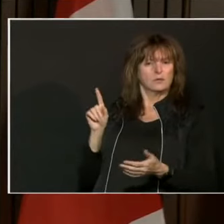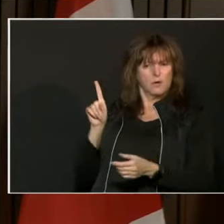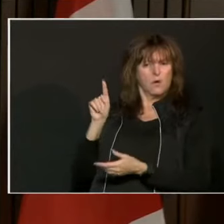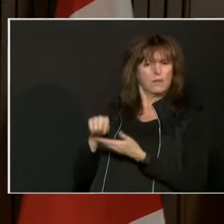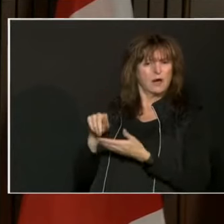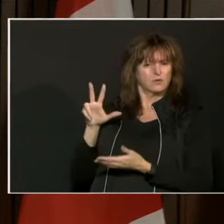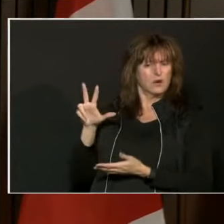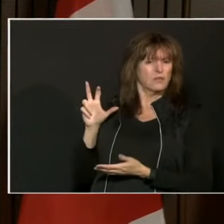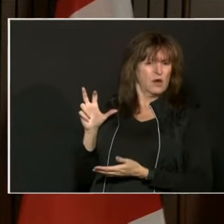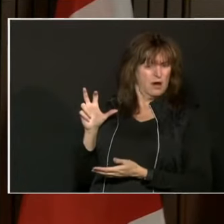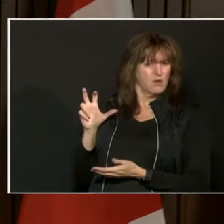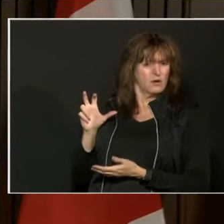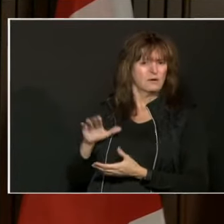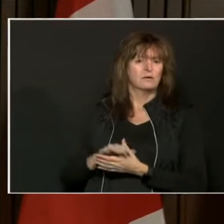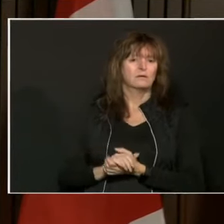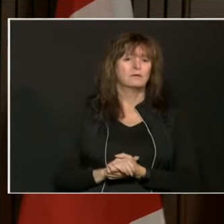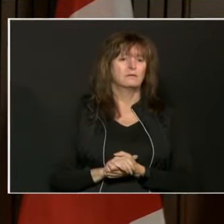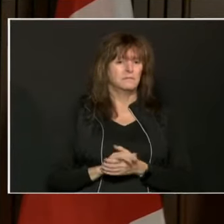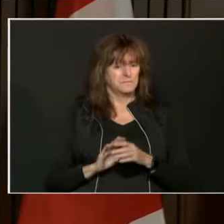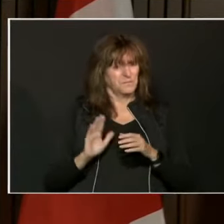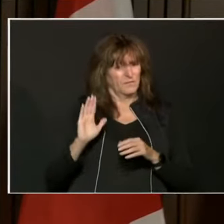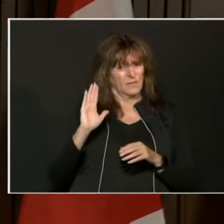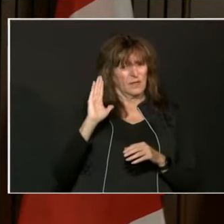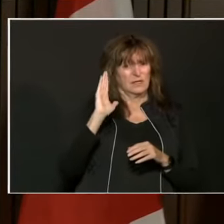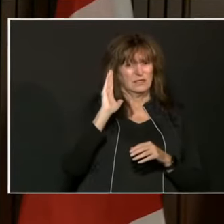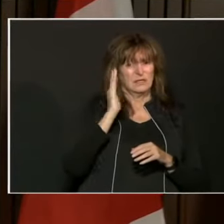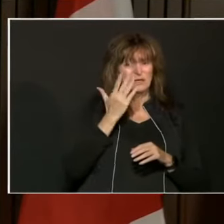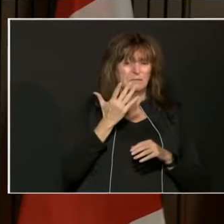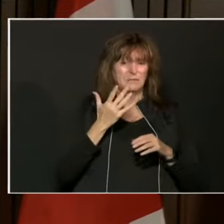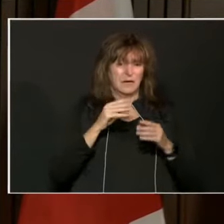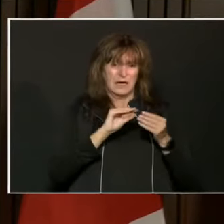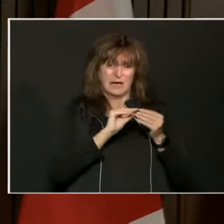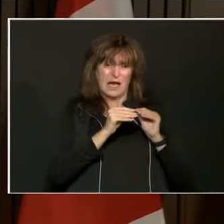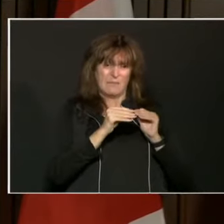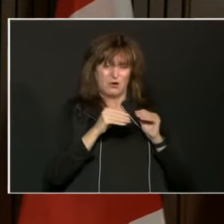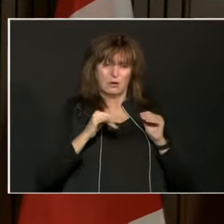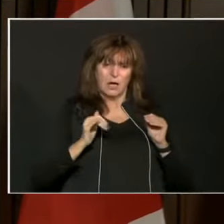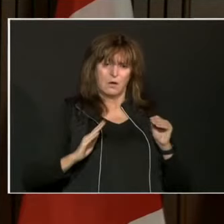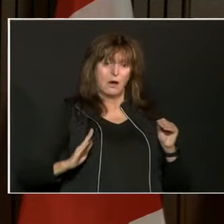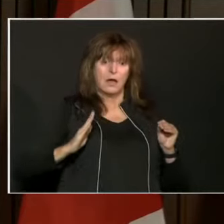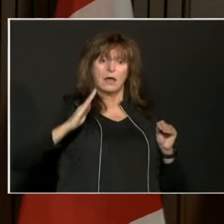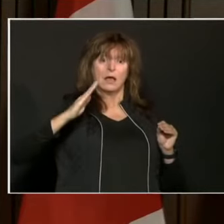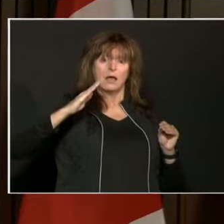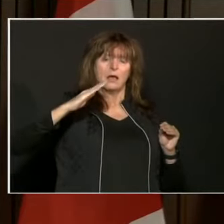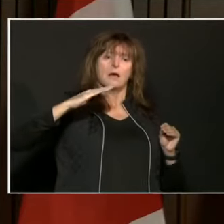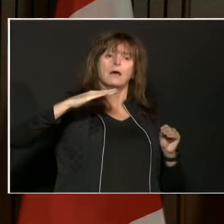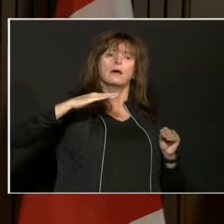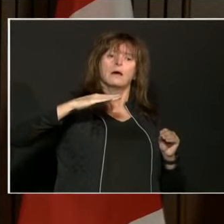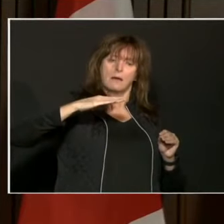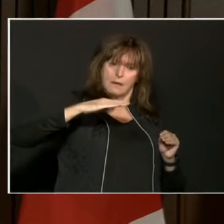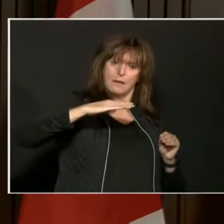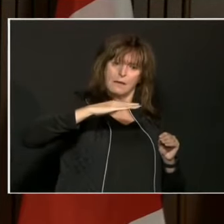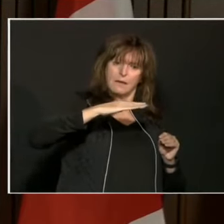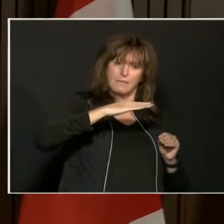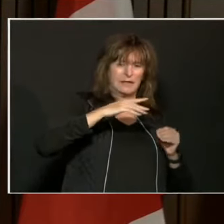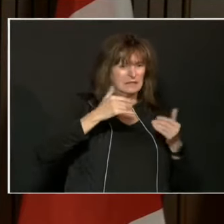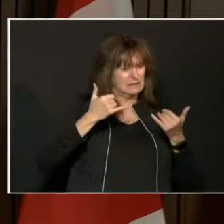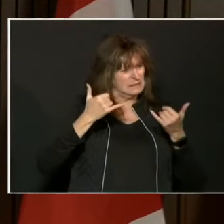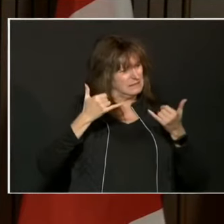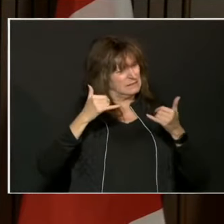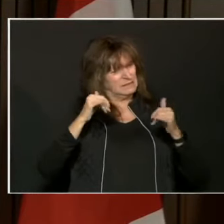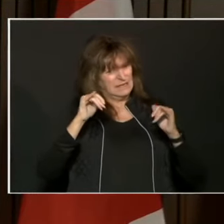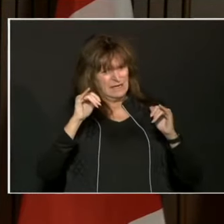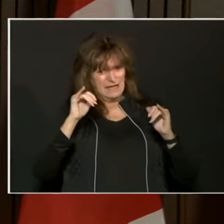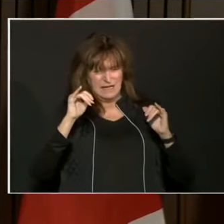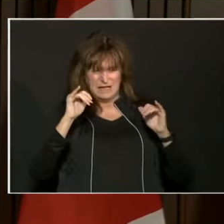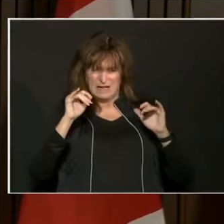while it may look like we're plateauing, we're still in a very precarious situation. We have to really remain focused and see if we can continue to keep this